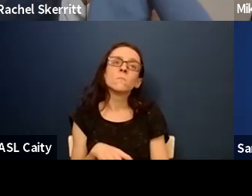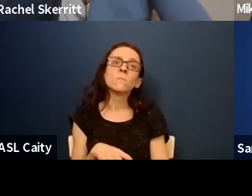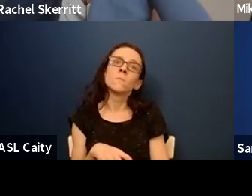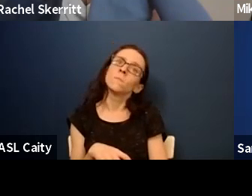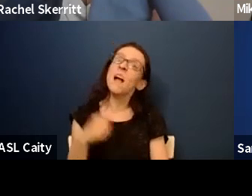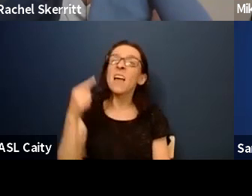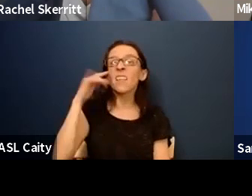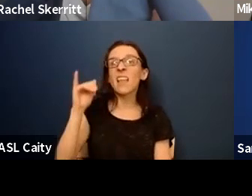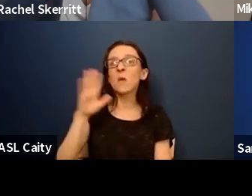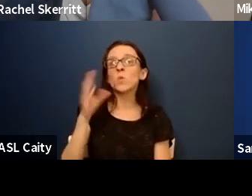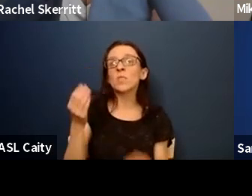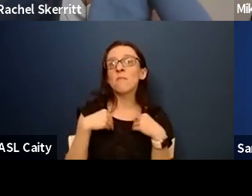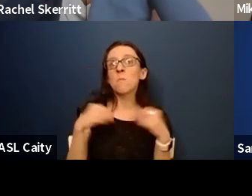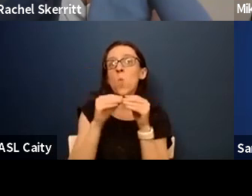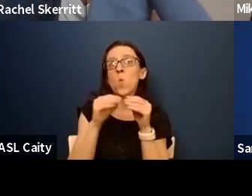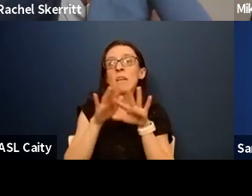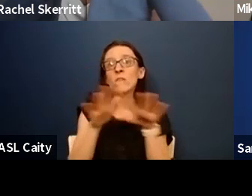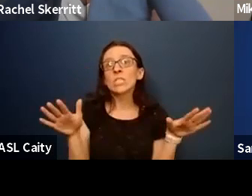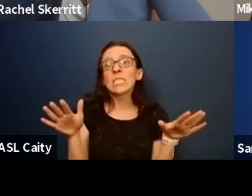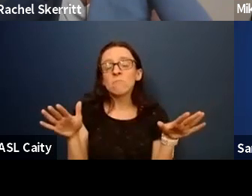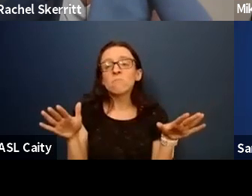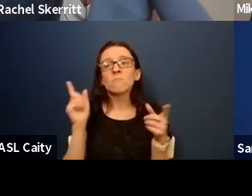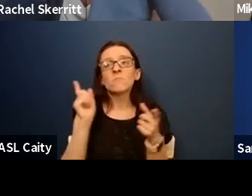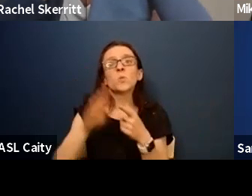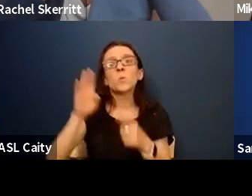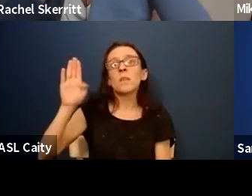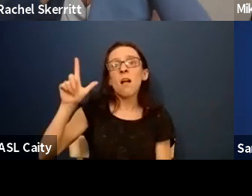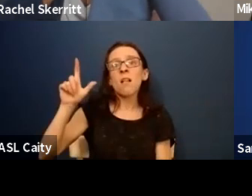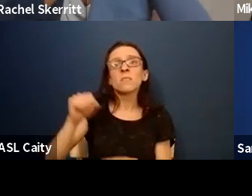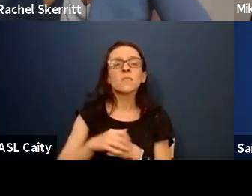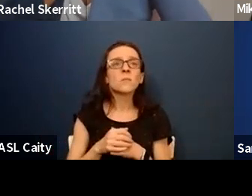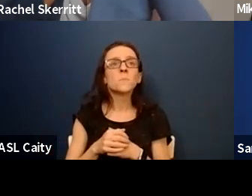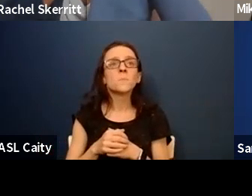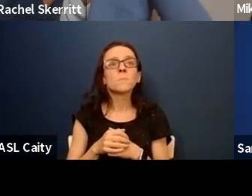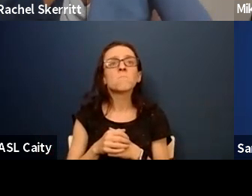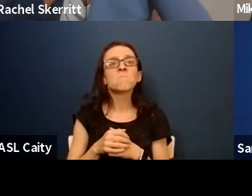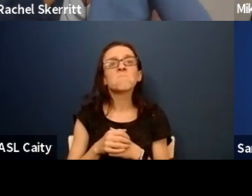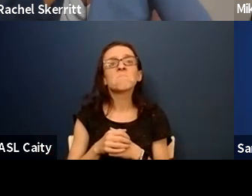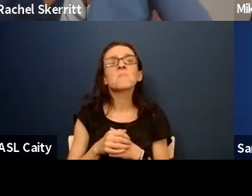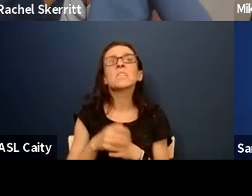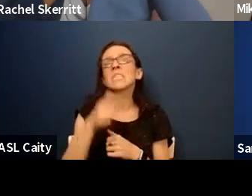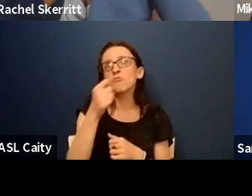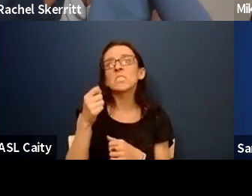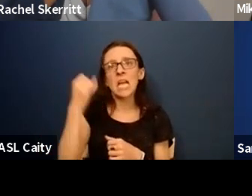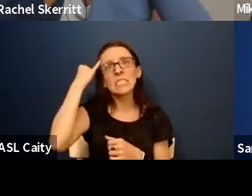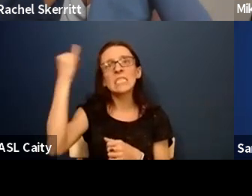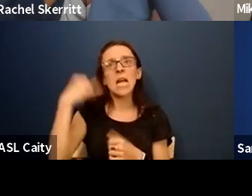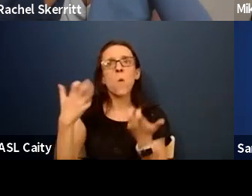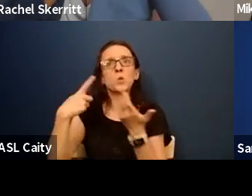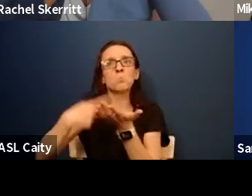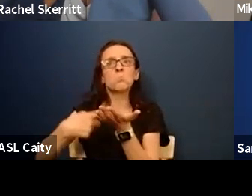more diversity to BLS. I thought it was kind of an intriguing proposition that I would like to kind of talk more